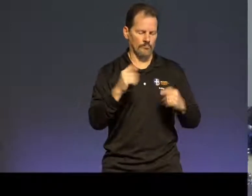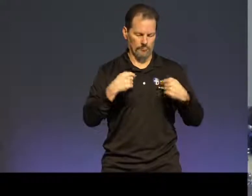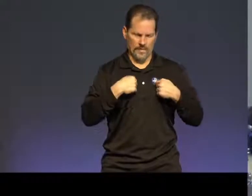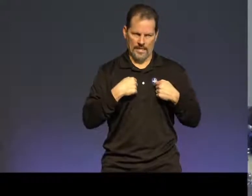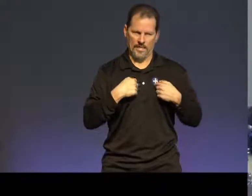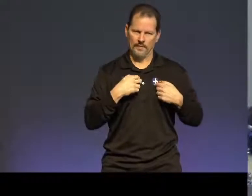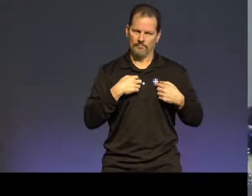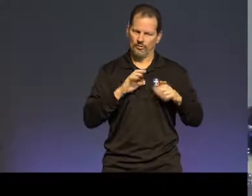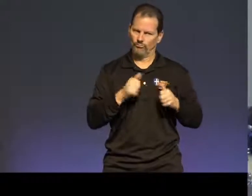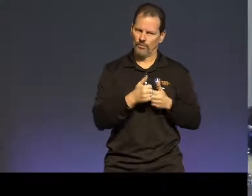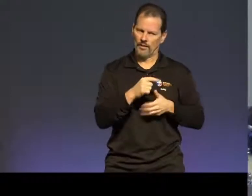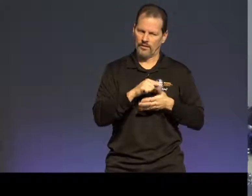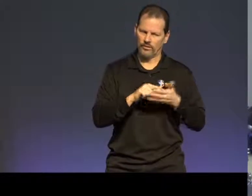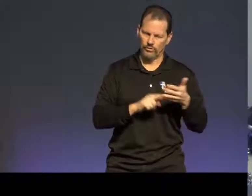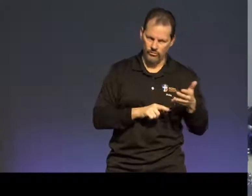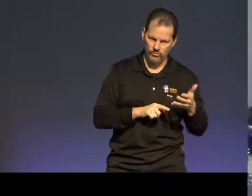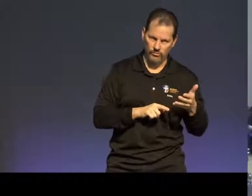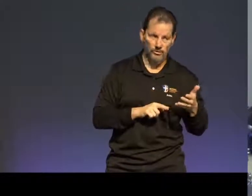problem.